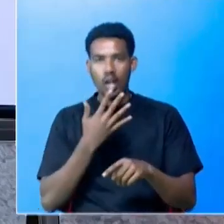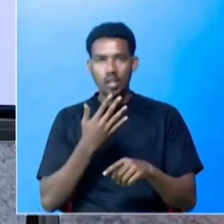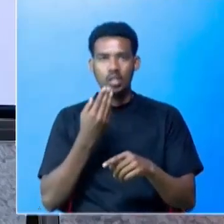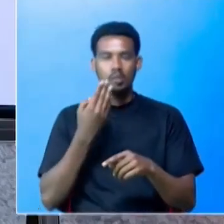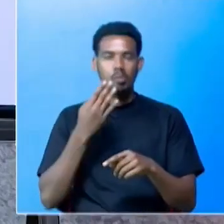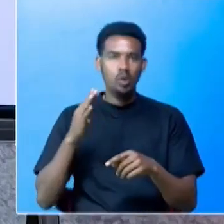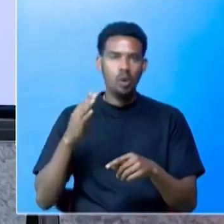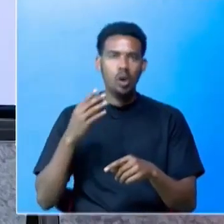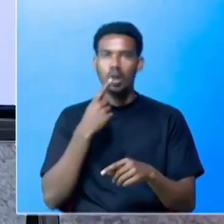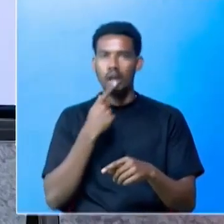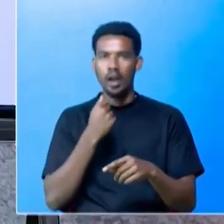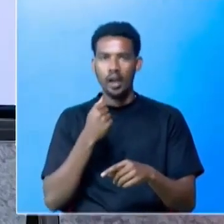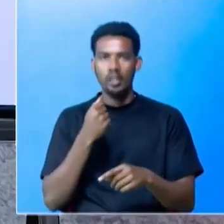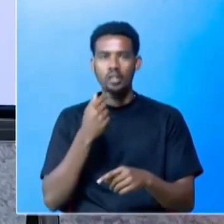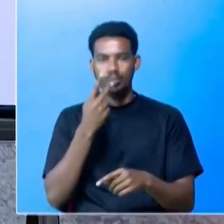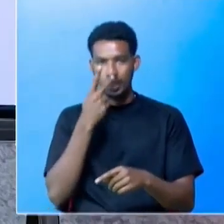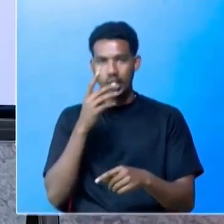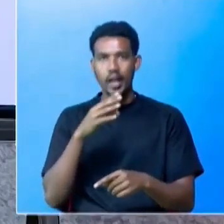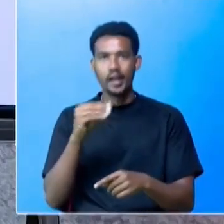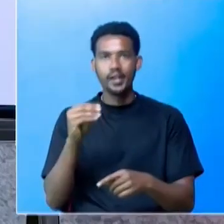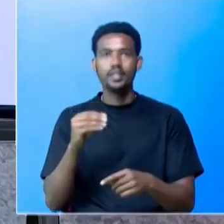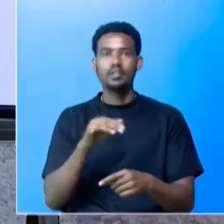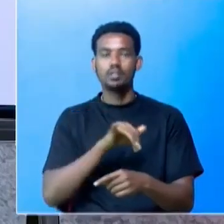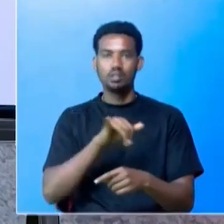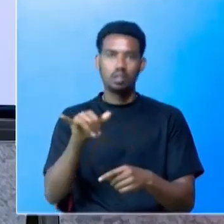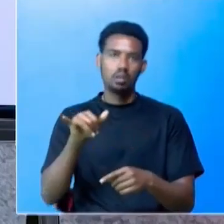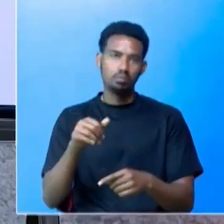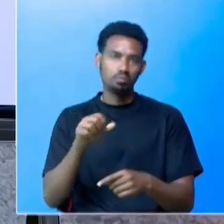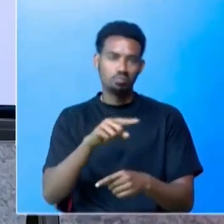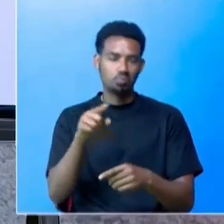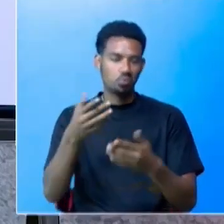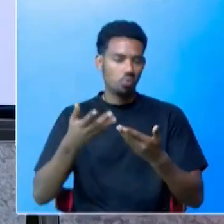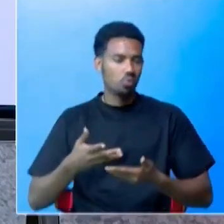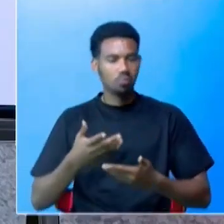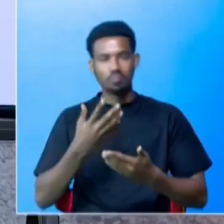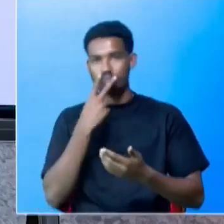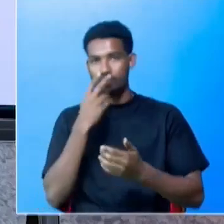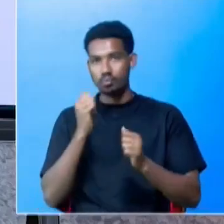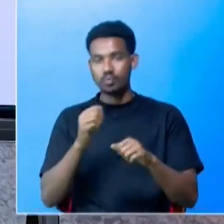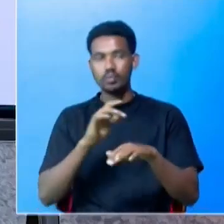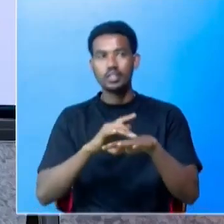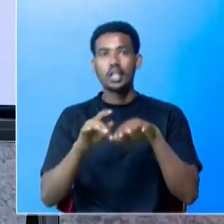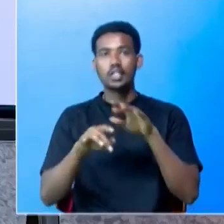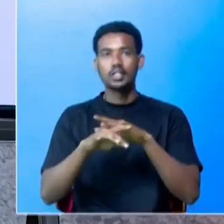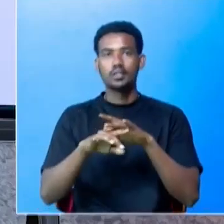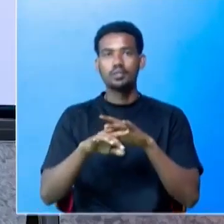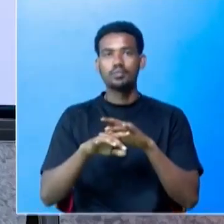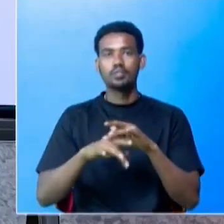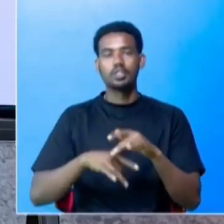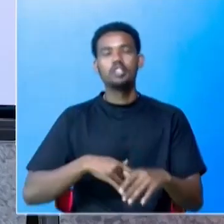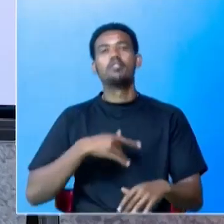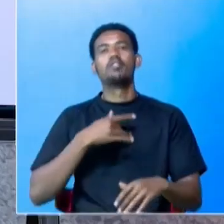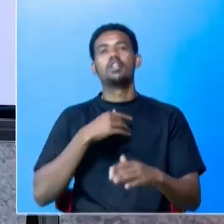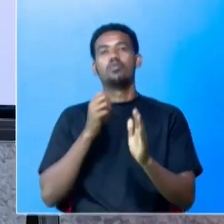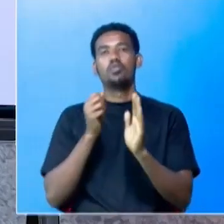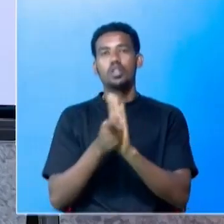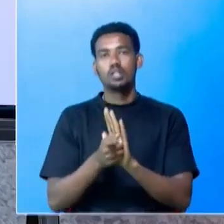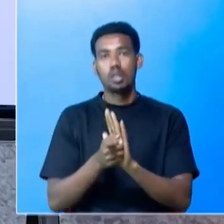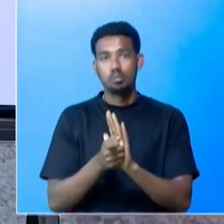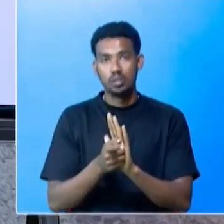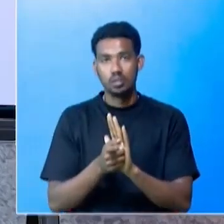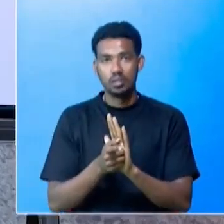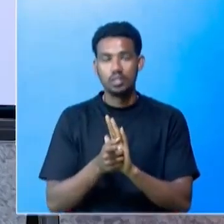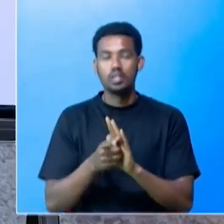blue, red, pink, and as you want. And also when we come to touch the feelings, for example, when we come